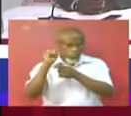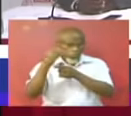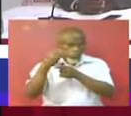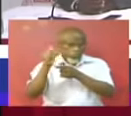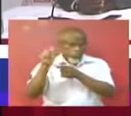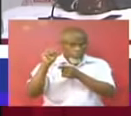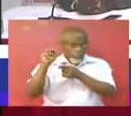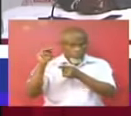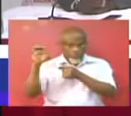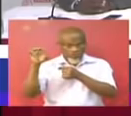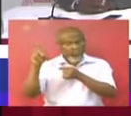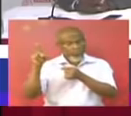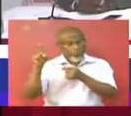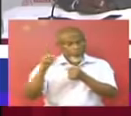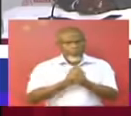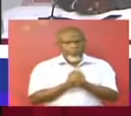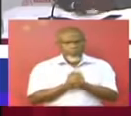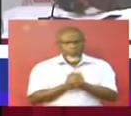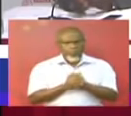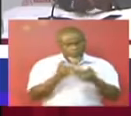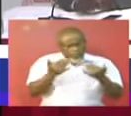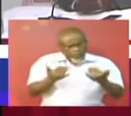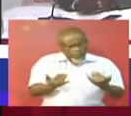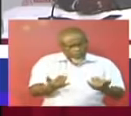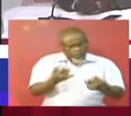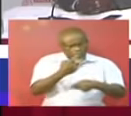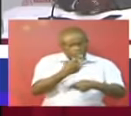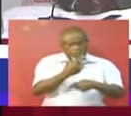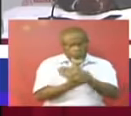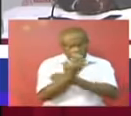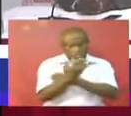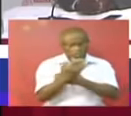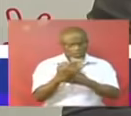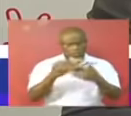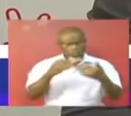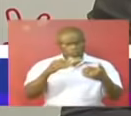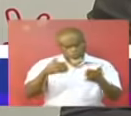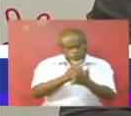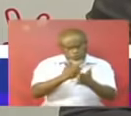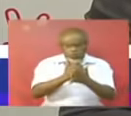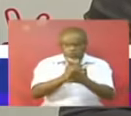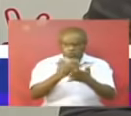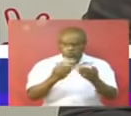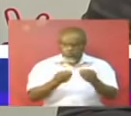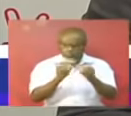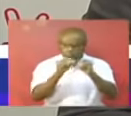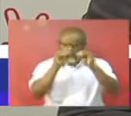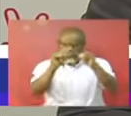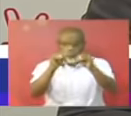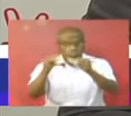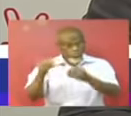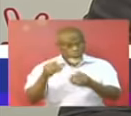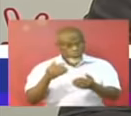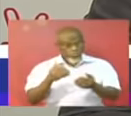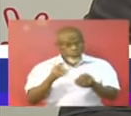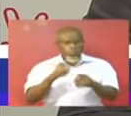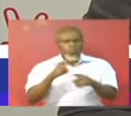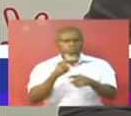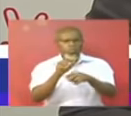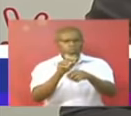this morning, I am pleased to introduce a new segment to these COVID-19 updates, where we reach out to you,